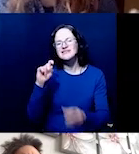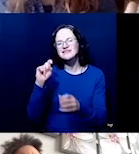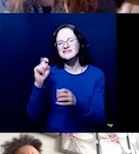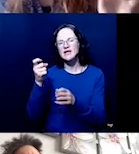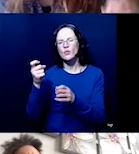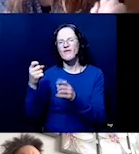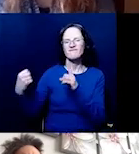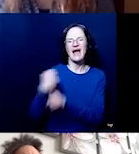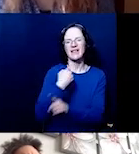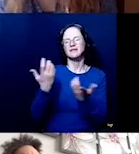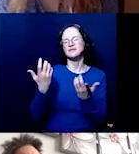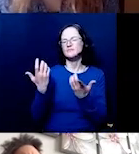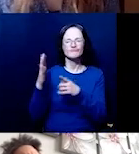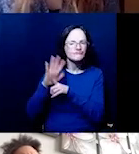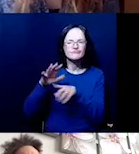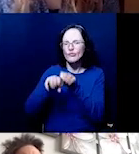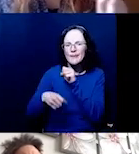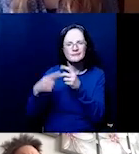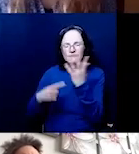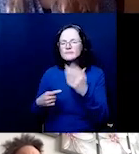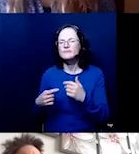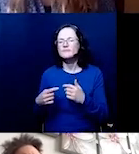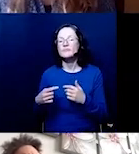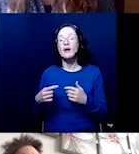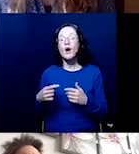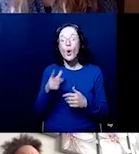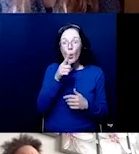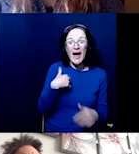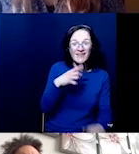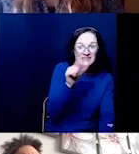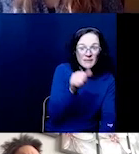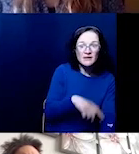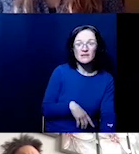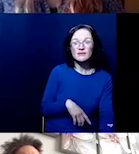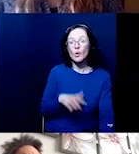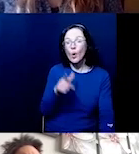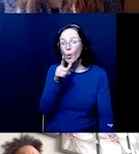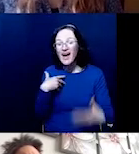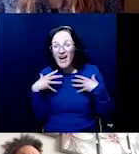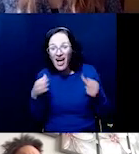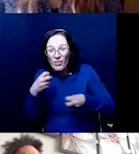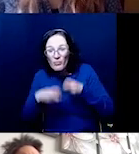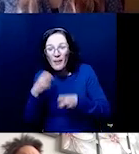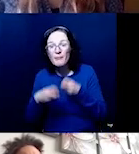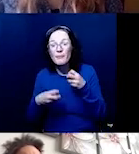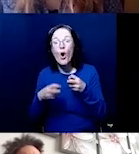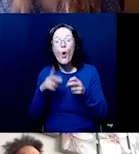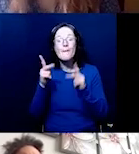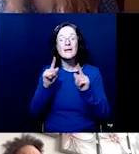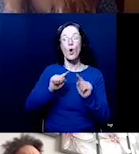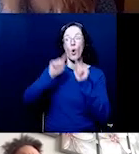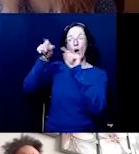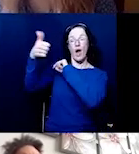even worse when it comes to women with disabilities, women with health problems, students studying abroad, and women